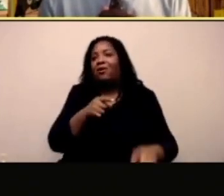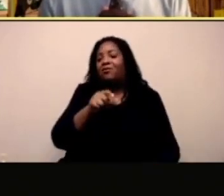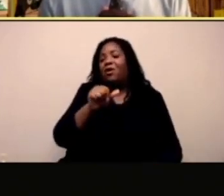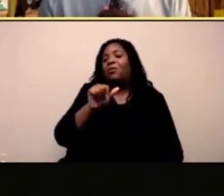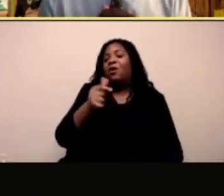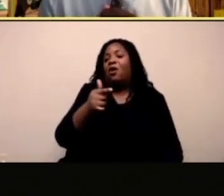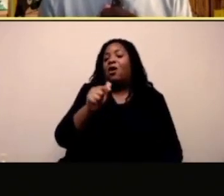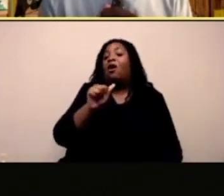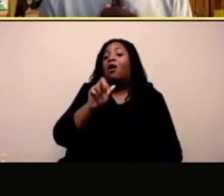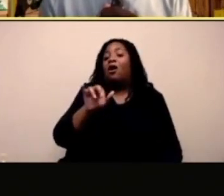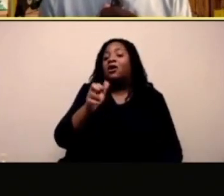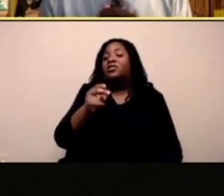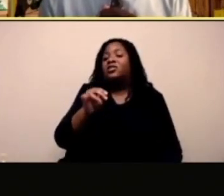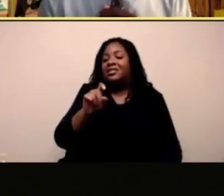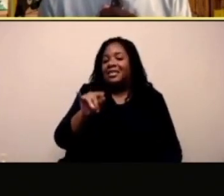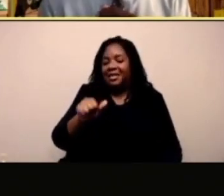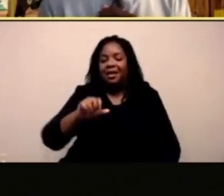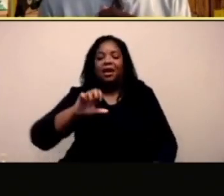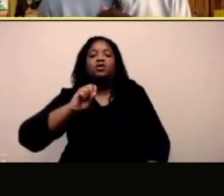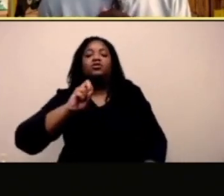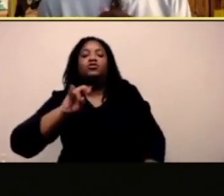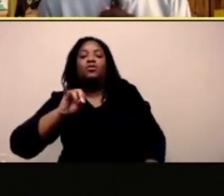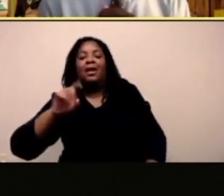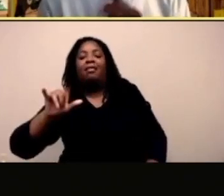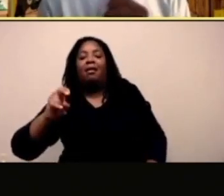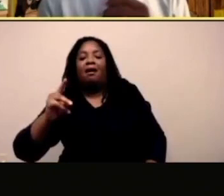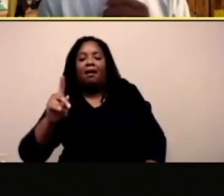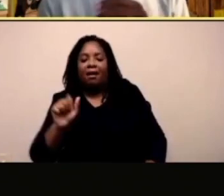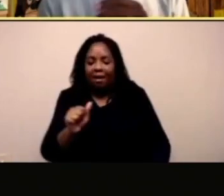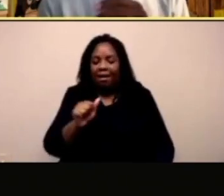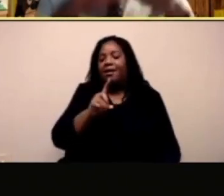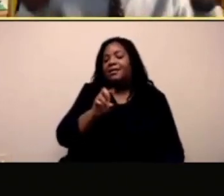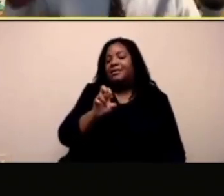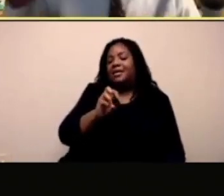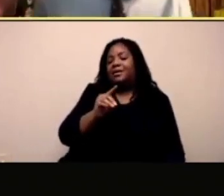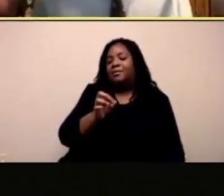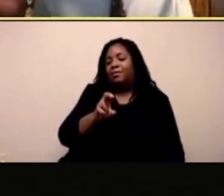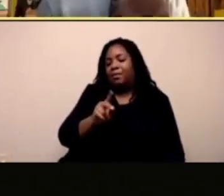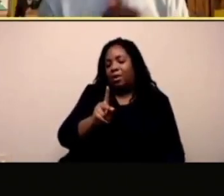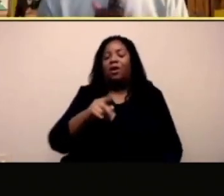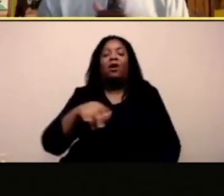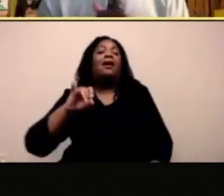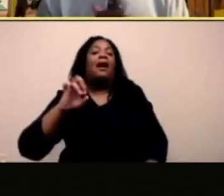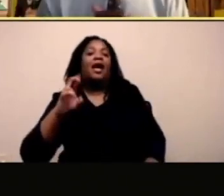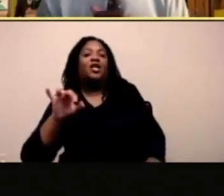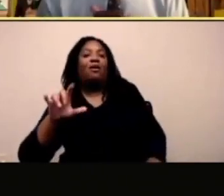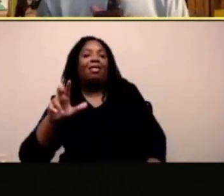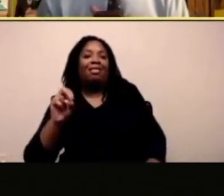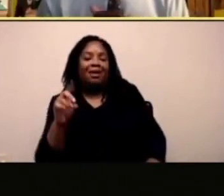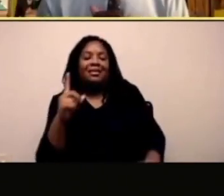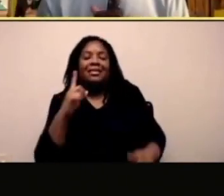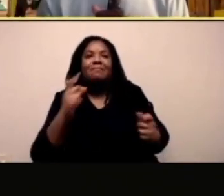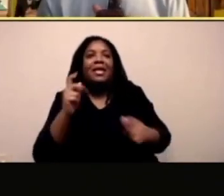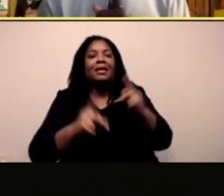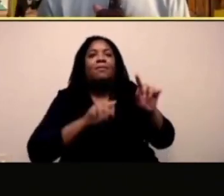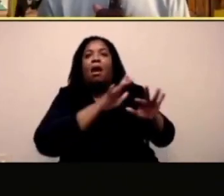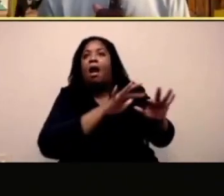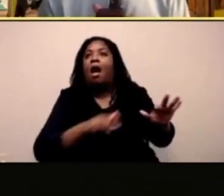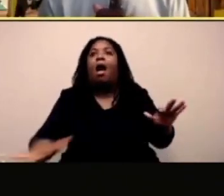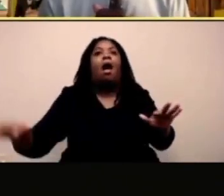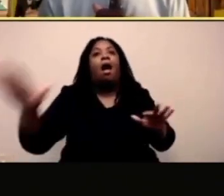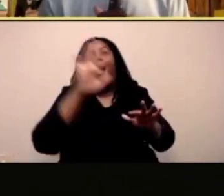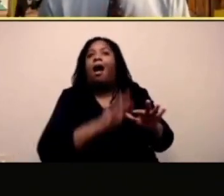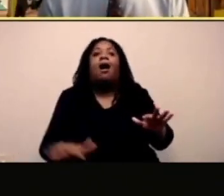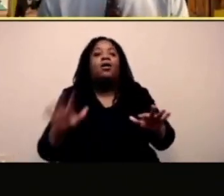Sri Lanka, I'm from Denmark, I'm from Ireland. So it's a wide array of people who are here today. So hopefully